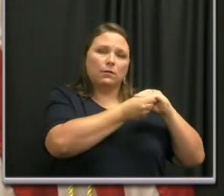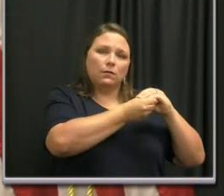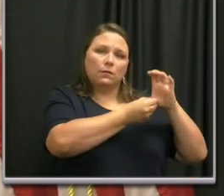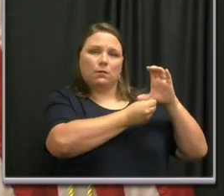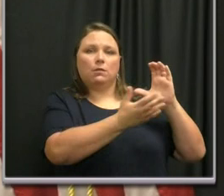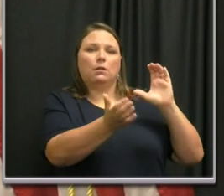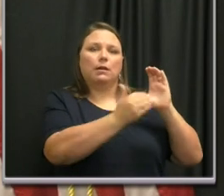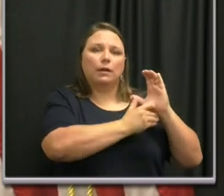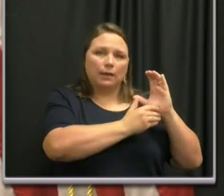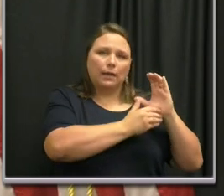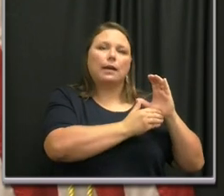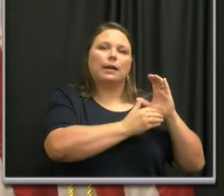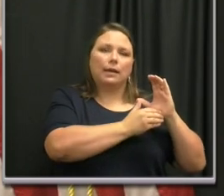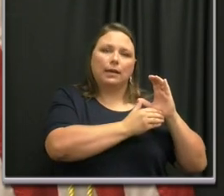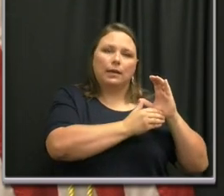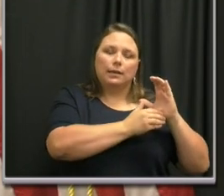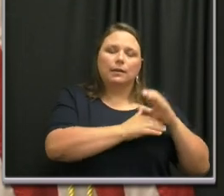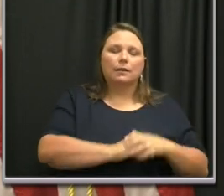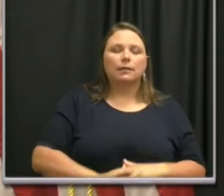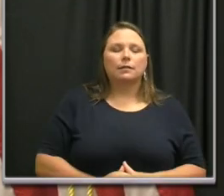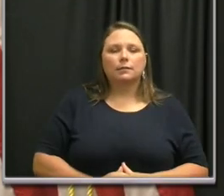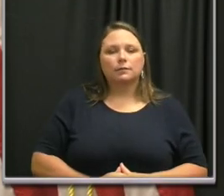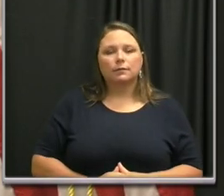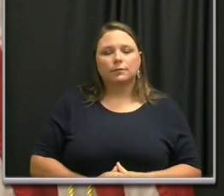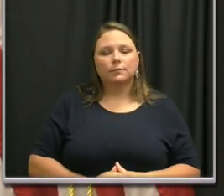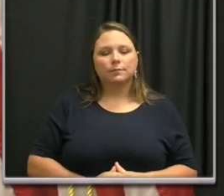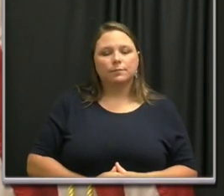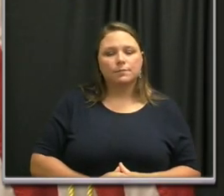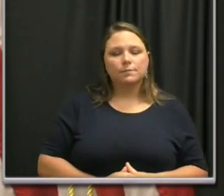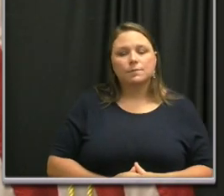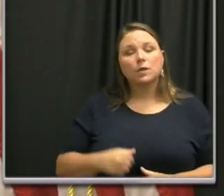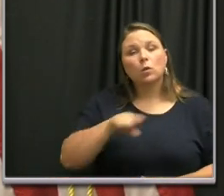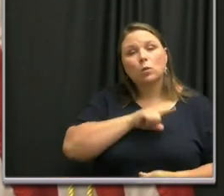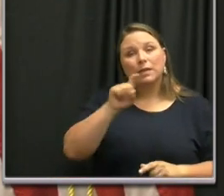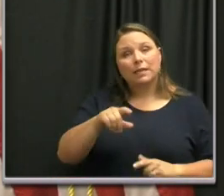by even just the first phase of COVID, to be